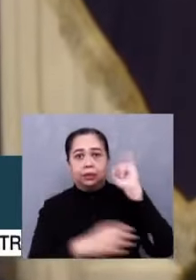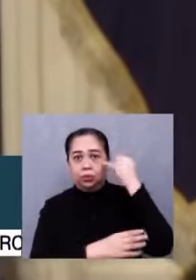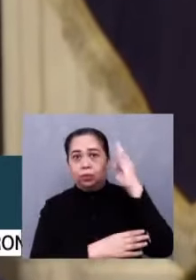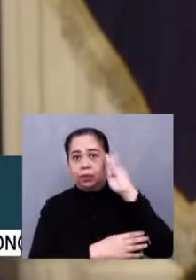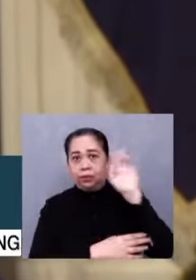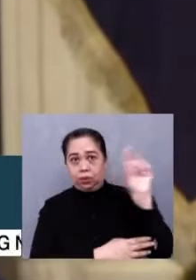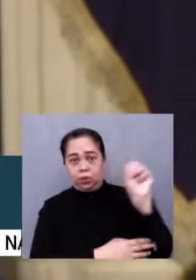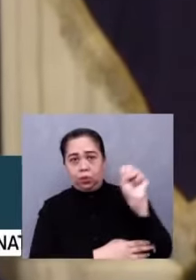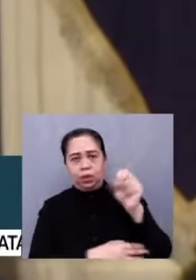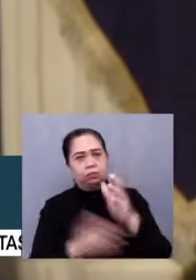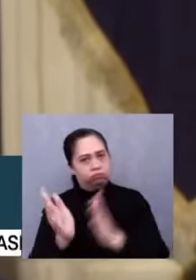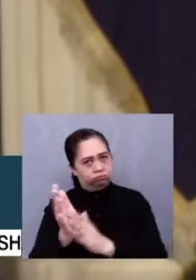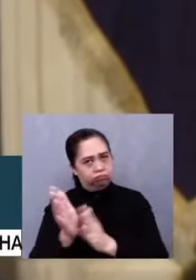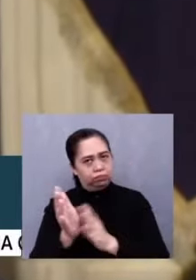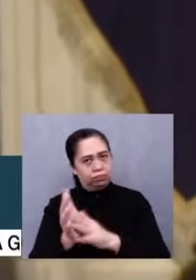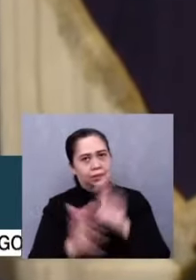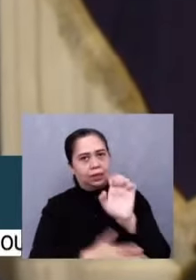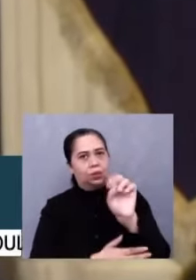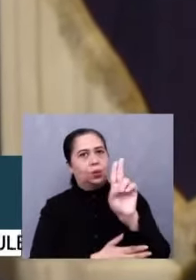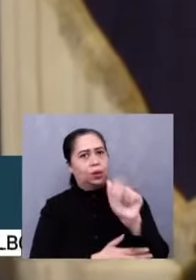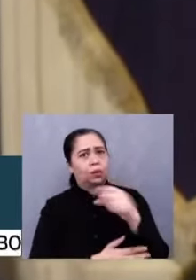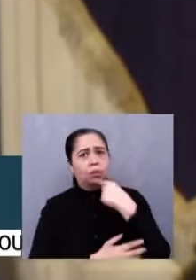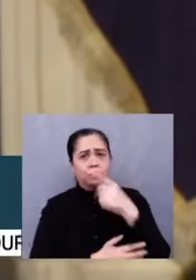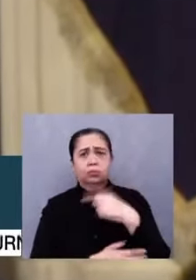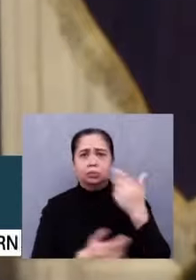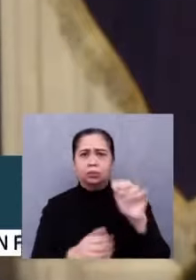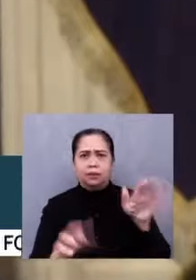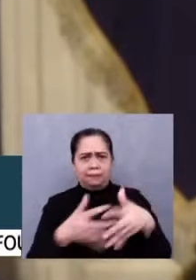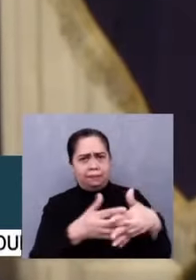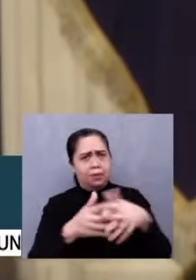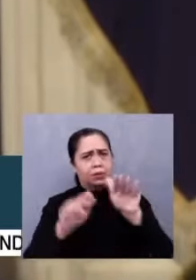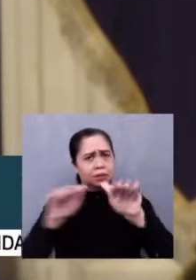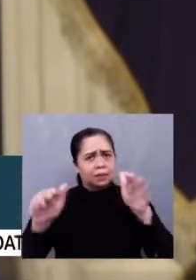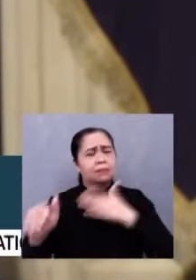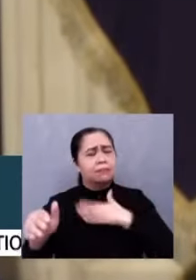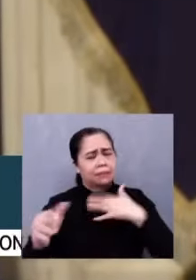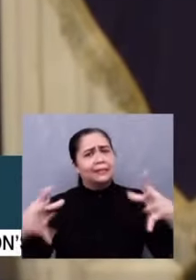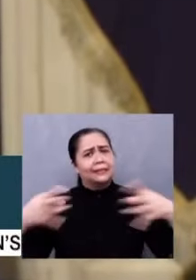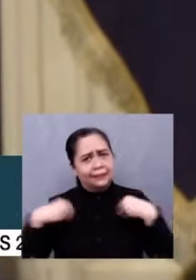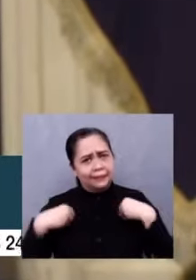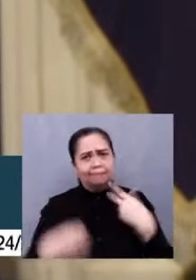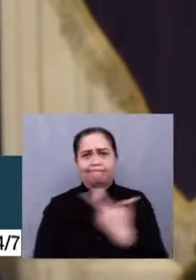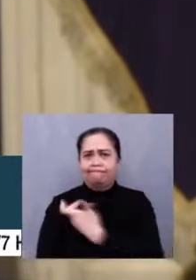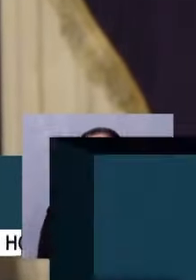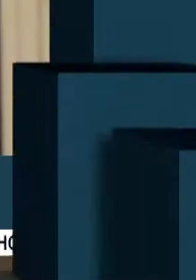expanded EUA. He also called on Americans to get their booster shots.